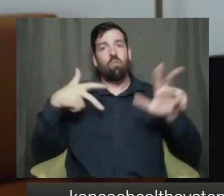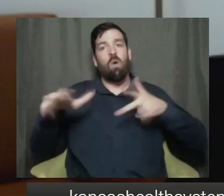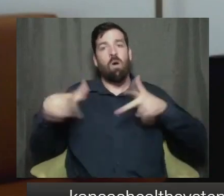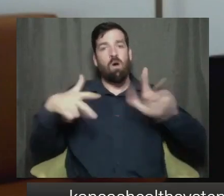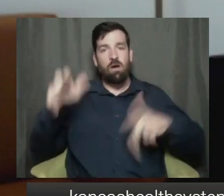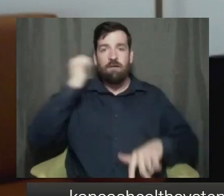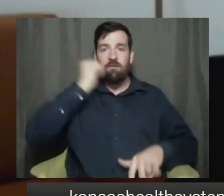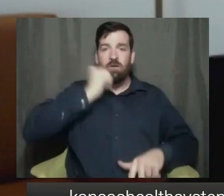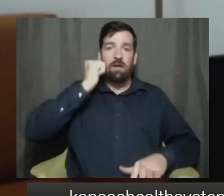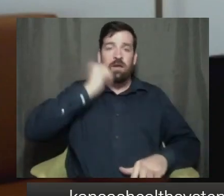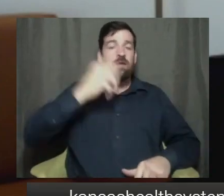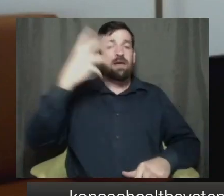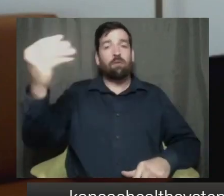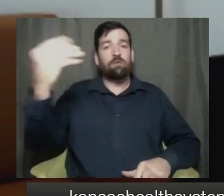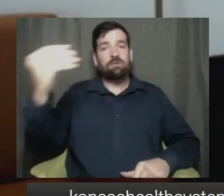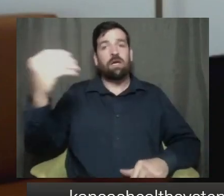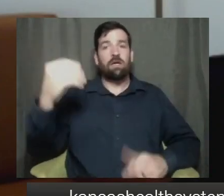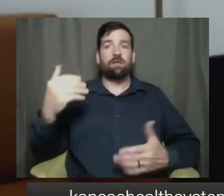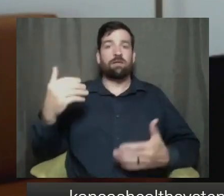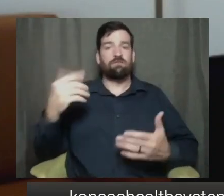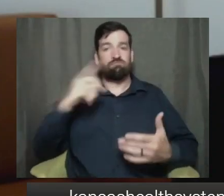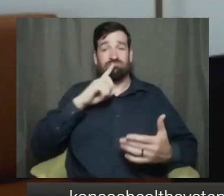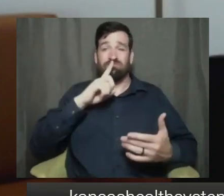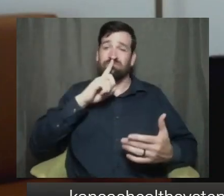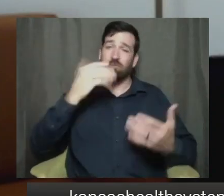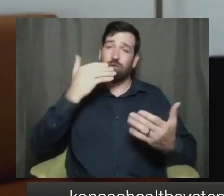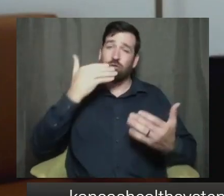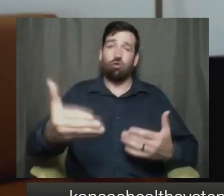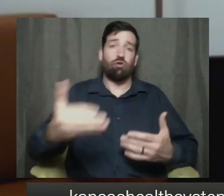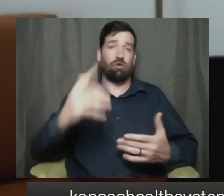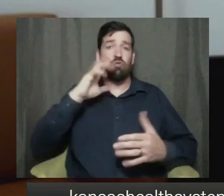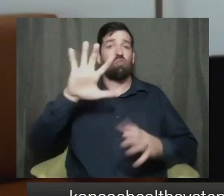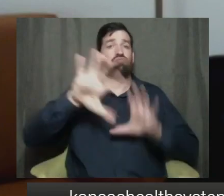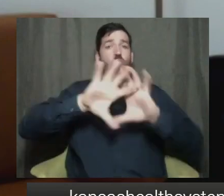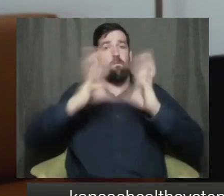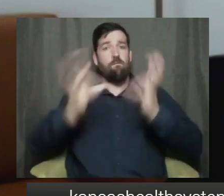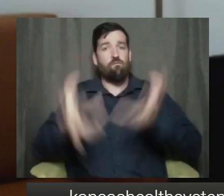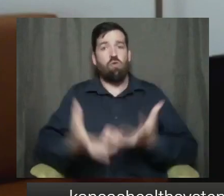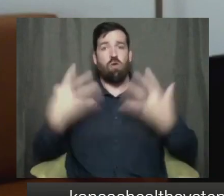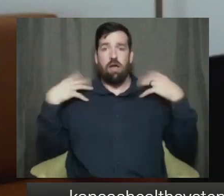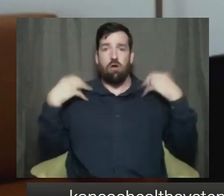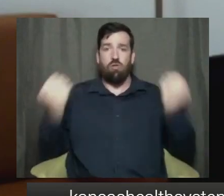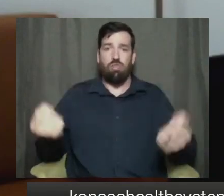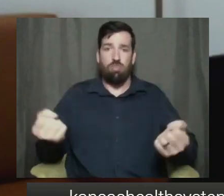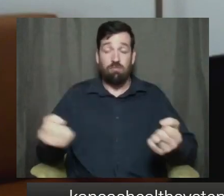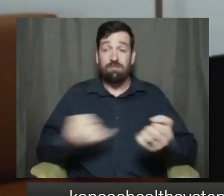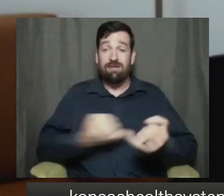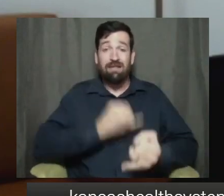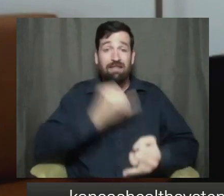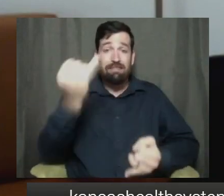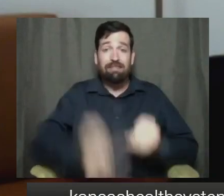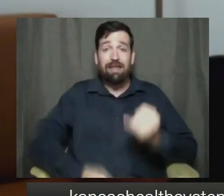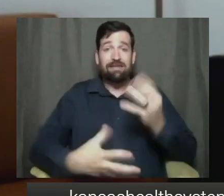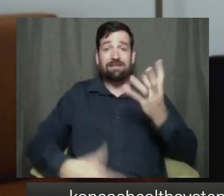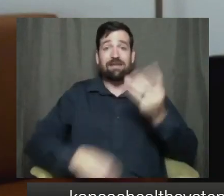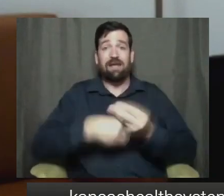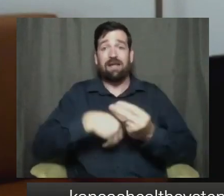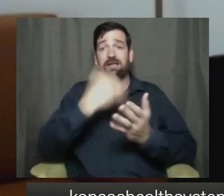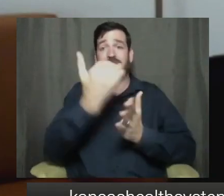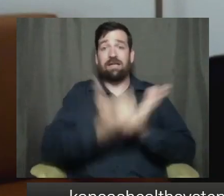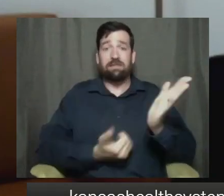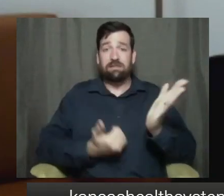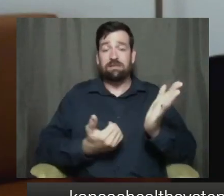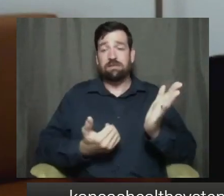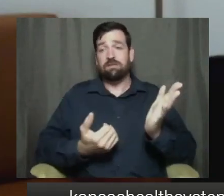getting outside, so good for your overall health. And the last thing I would put on that list is getting